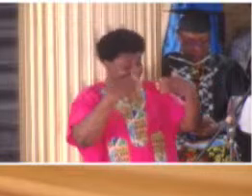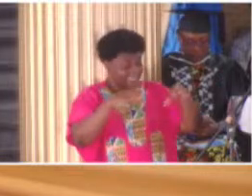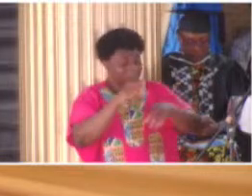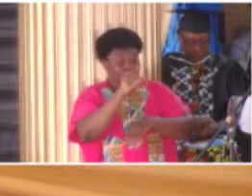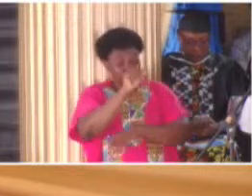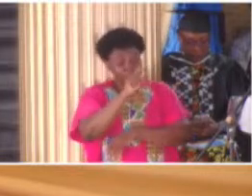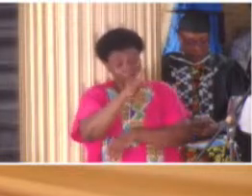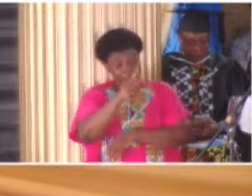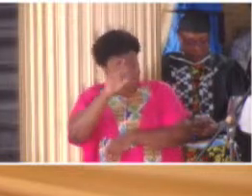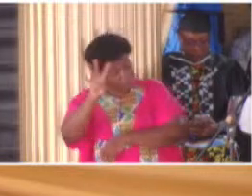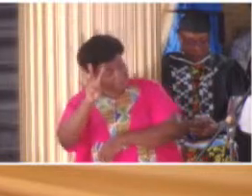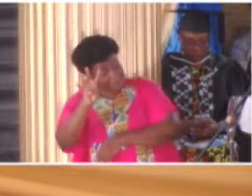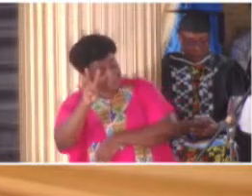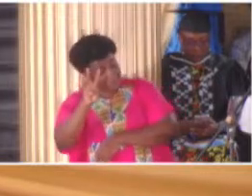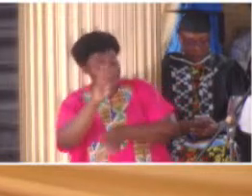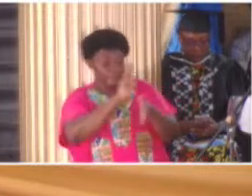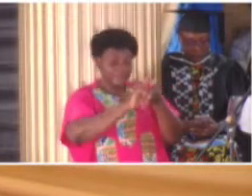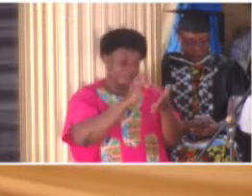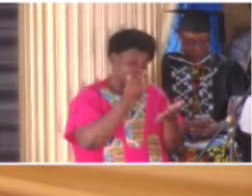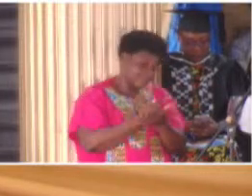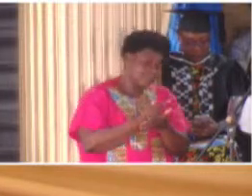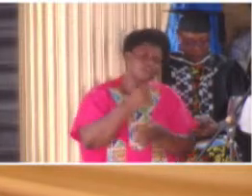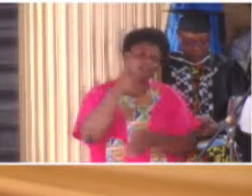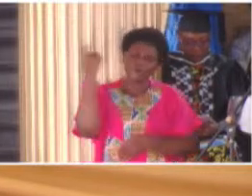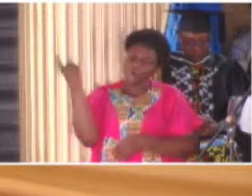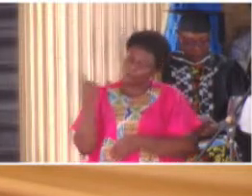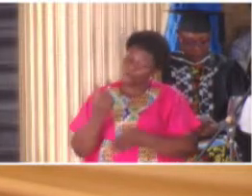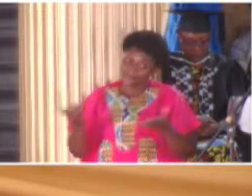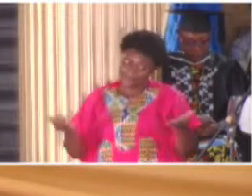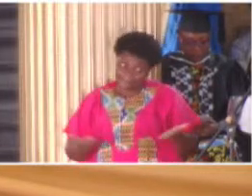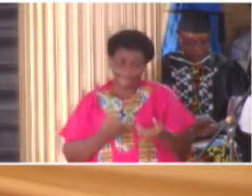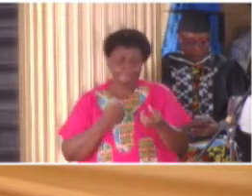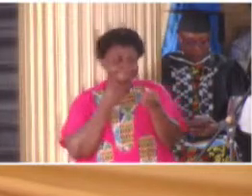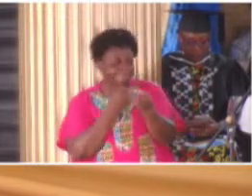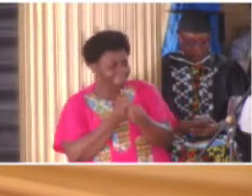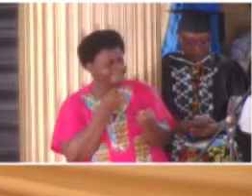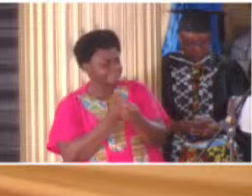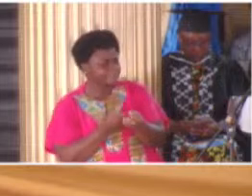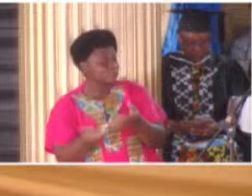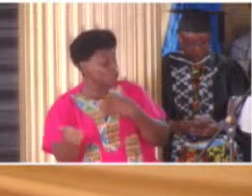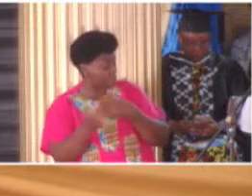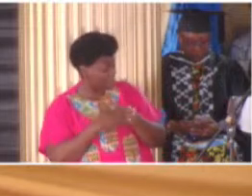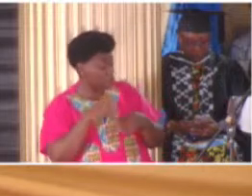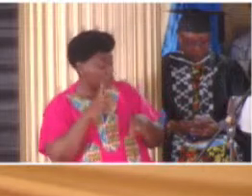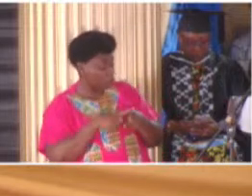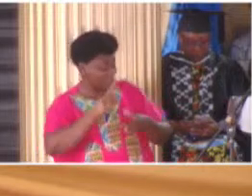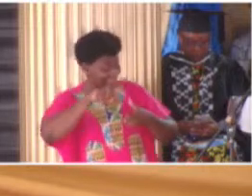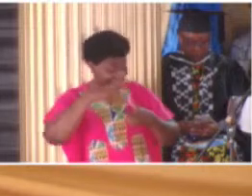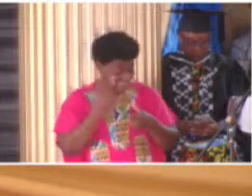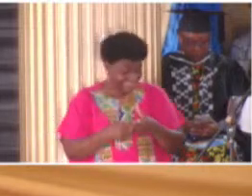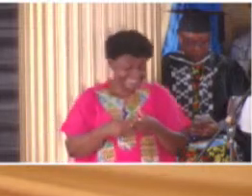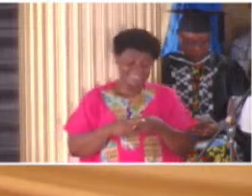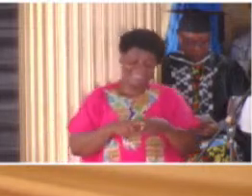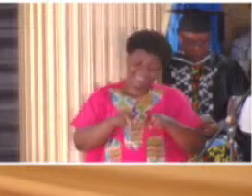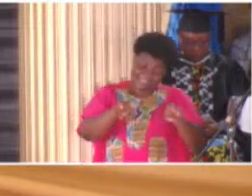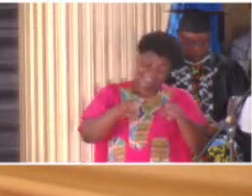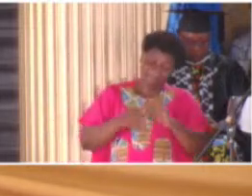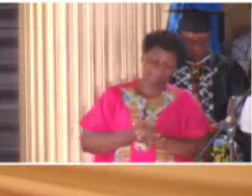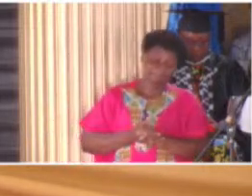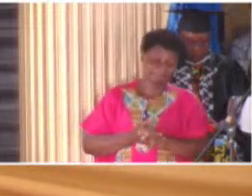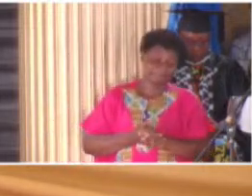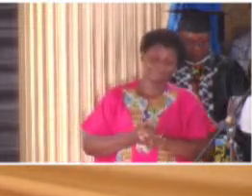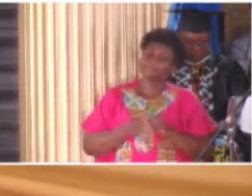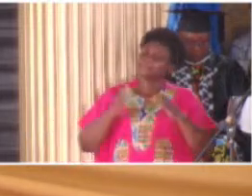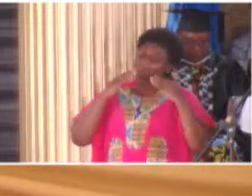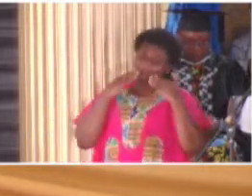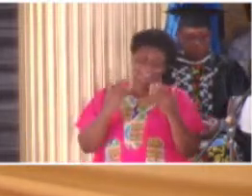2024. The University of Ghana will always be here to support you as you embark on your next chapter. Thank